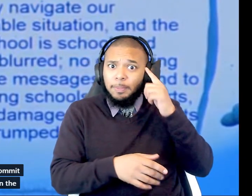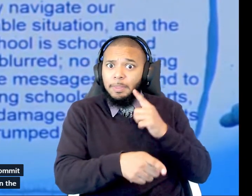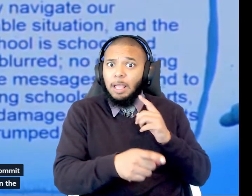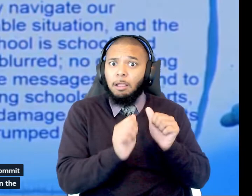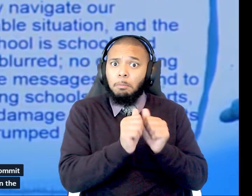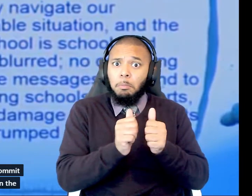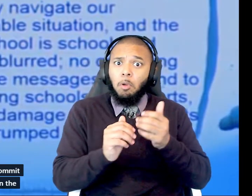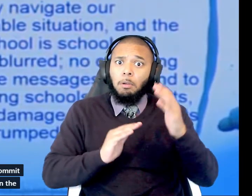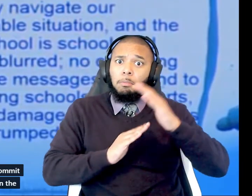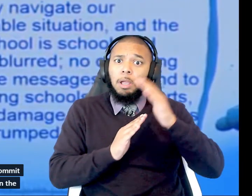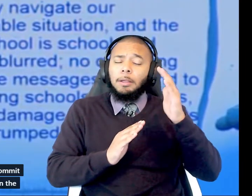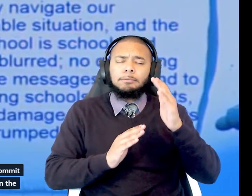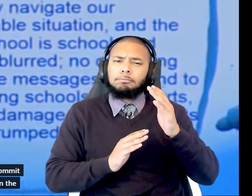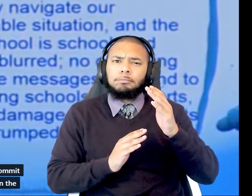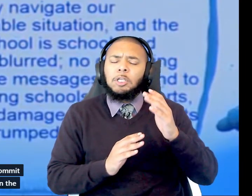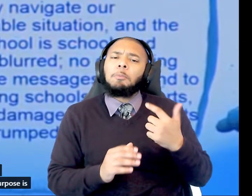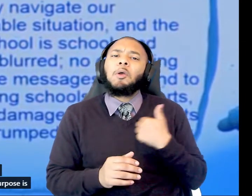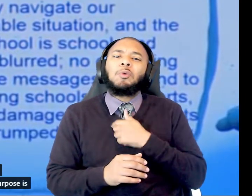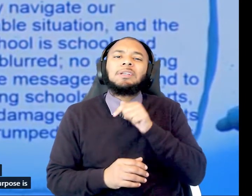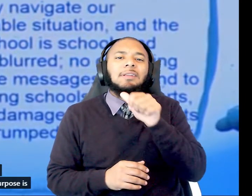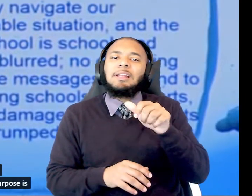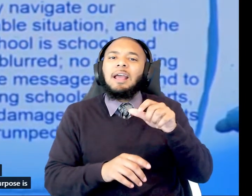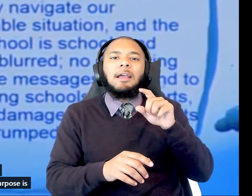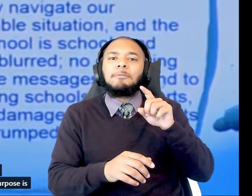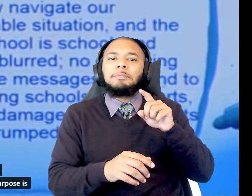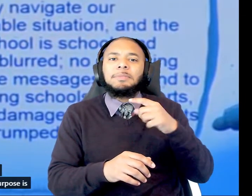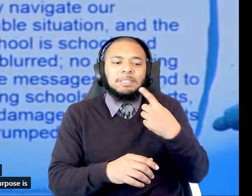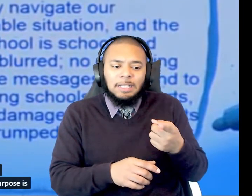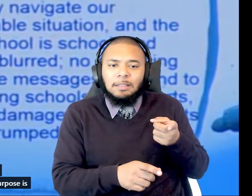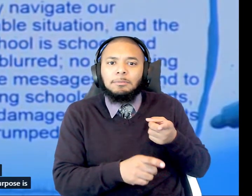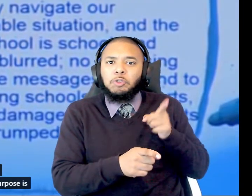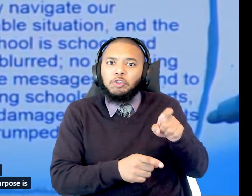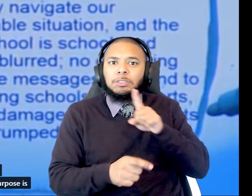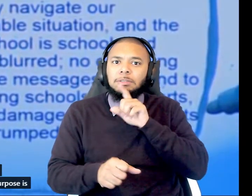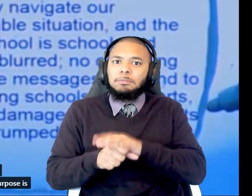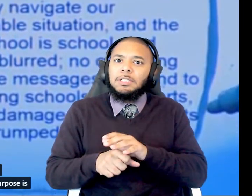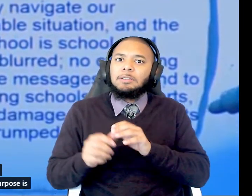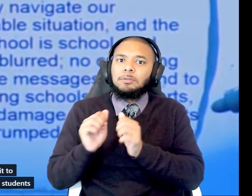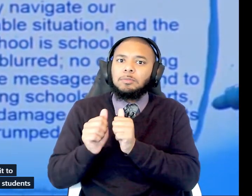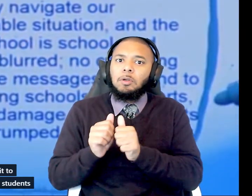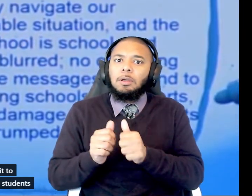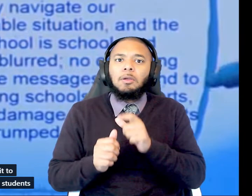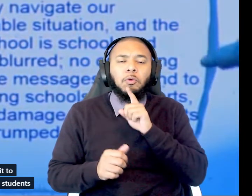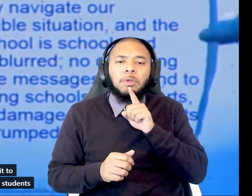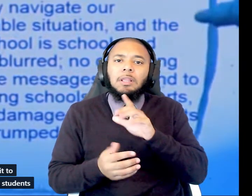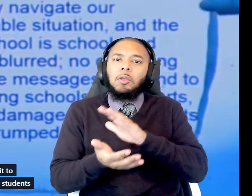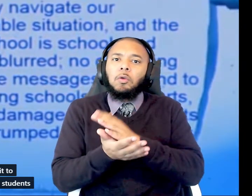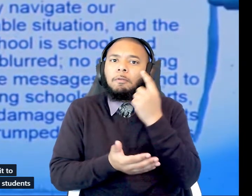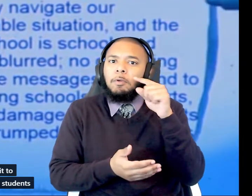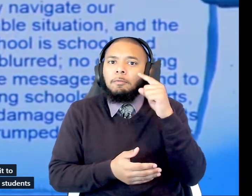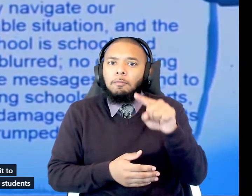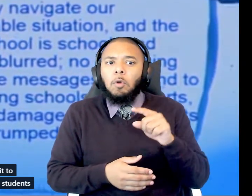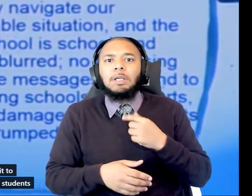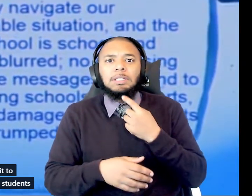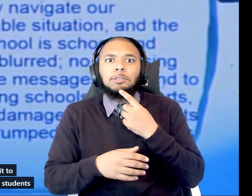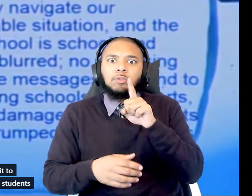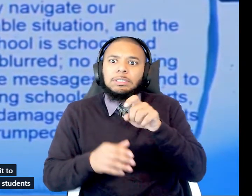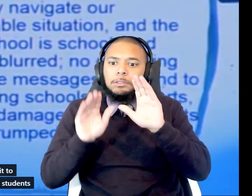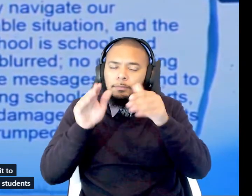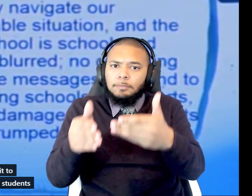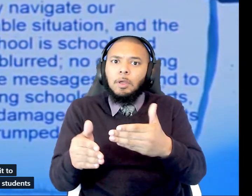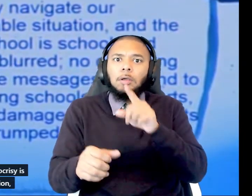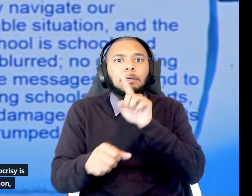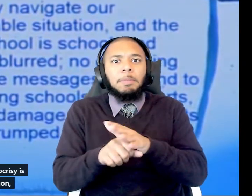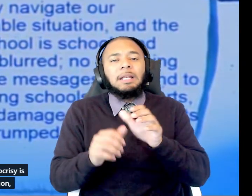we shouldn't be asking kids to commit to a sport through schools when the role of school, its primary and practically singular purpose, is to convince students to commit to their education. How